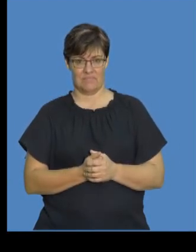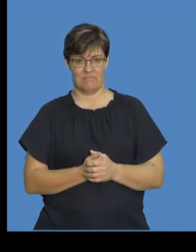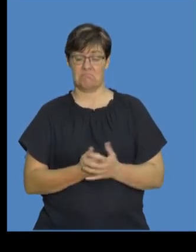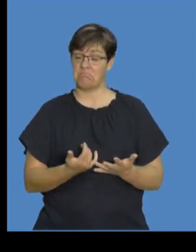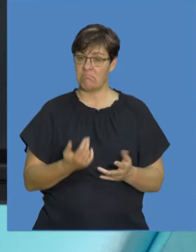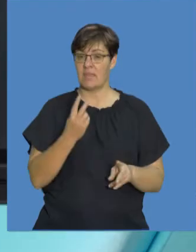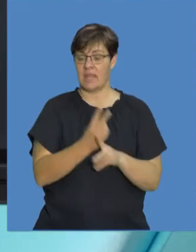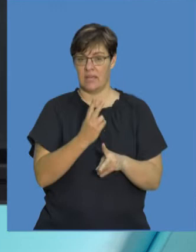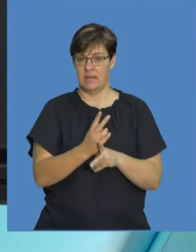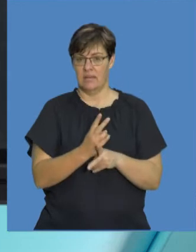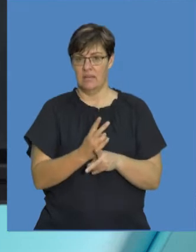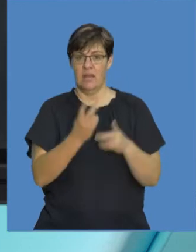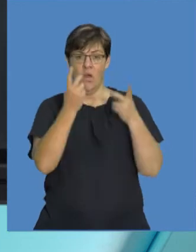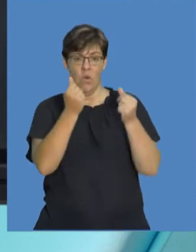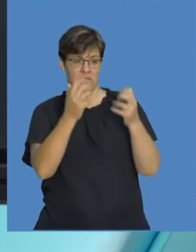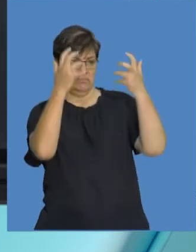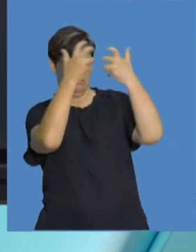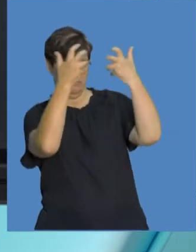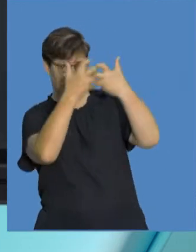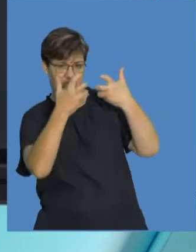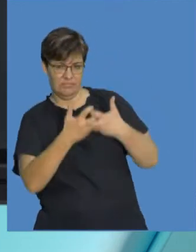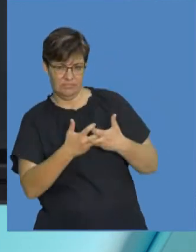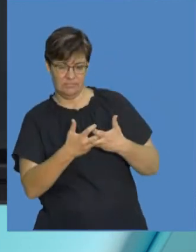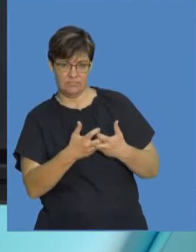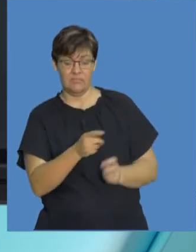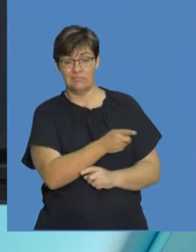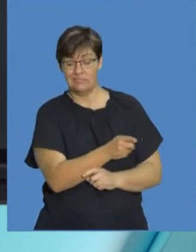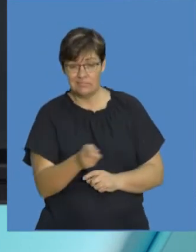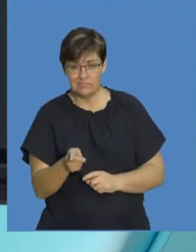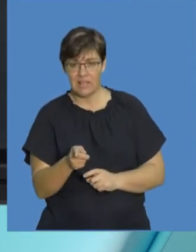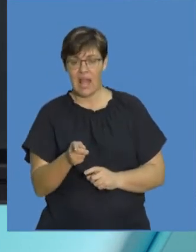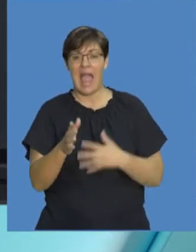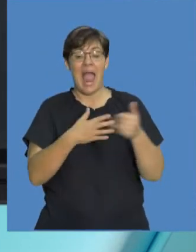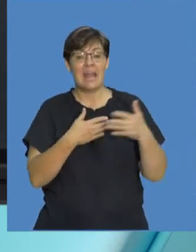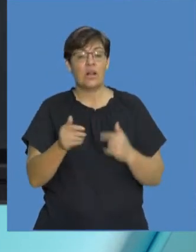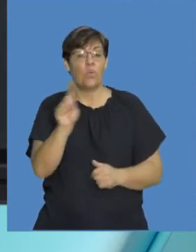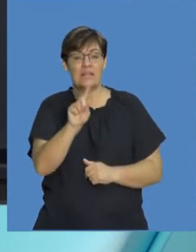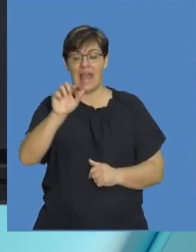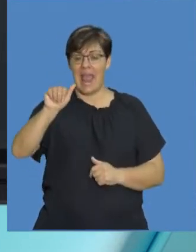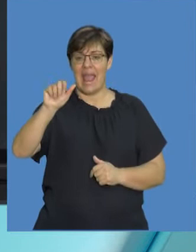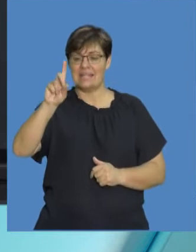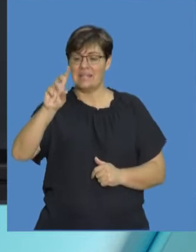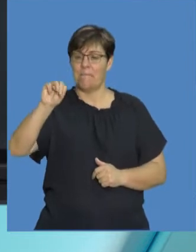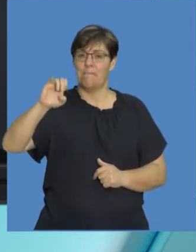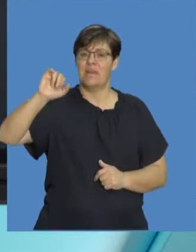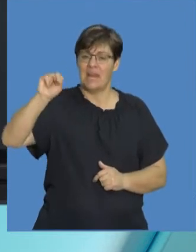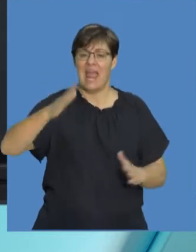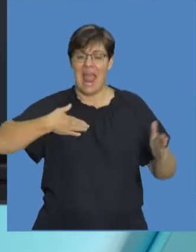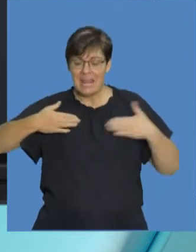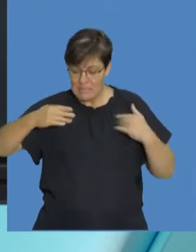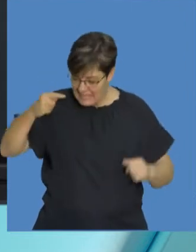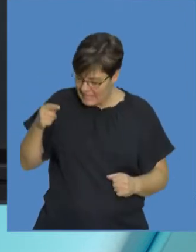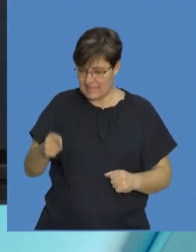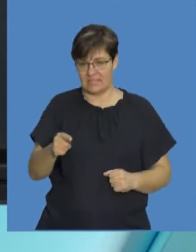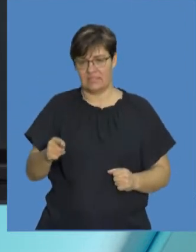Again, all the cost components that deal with the admin section of